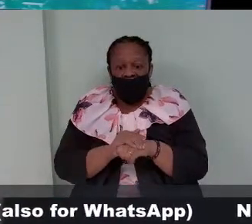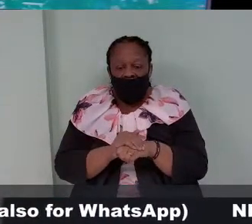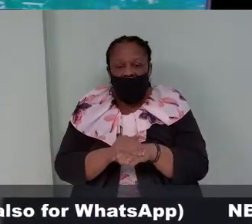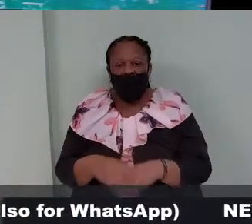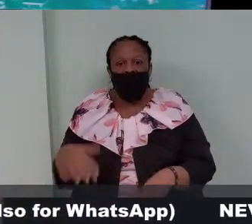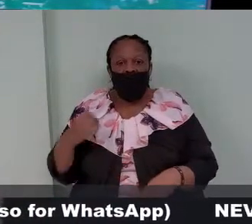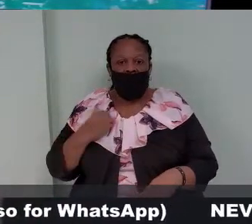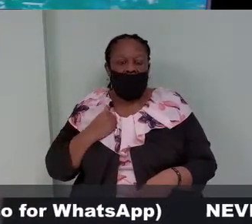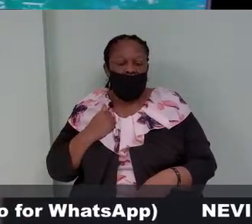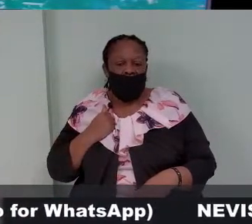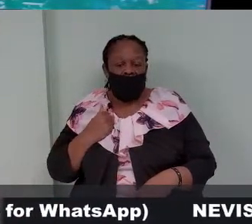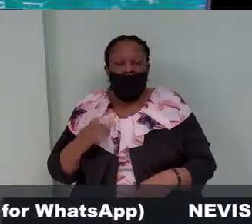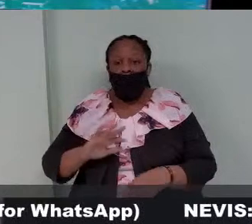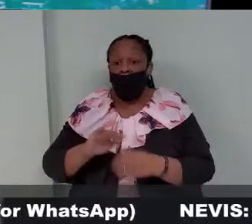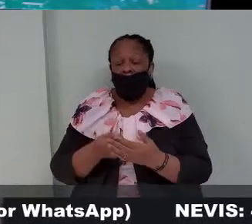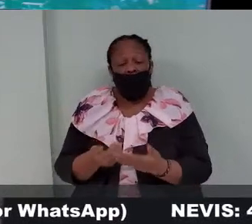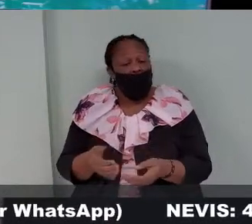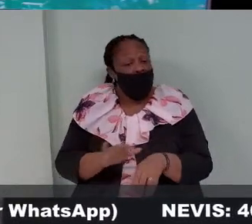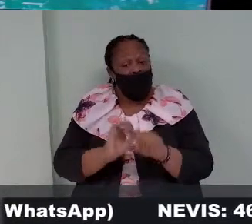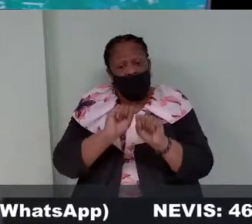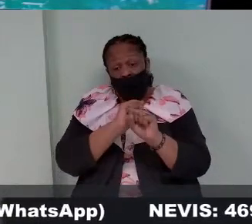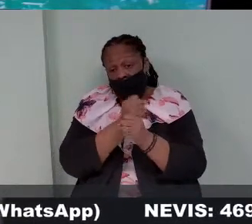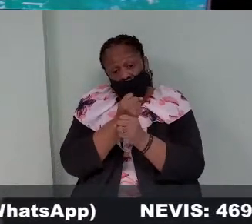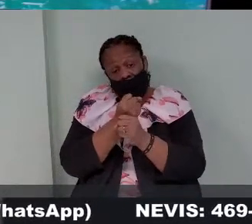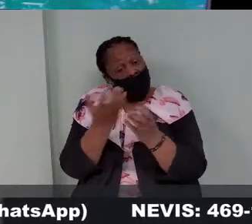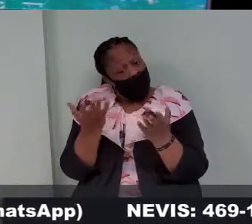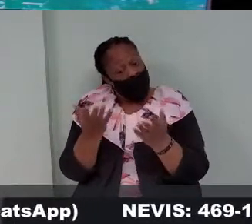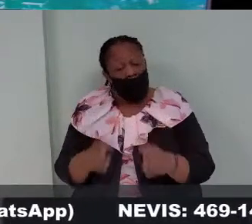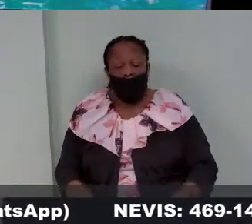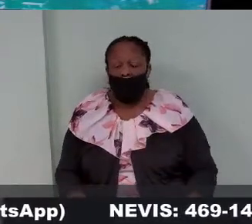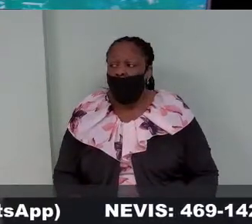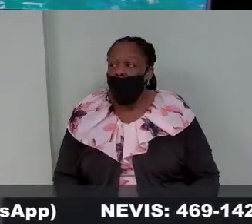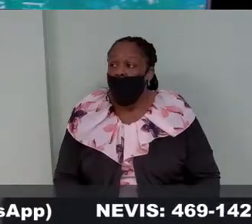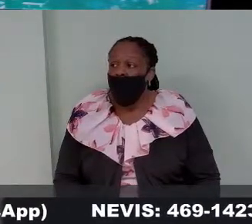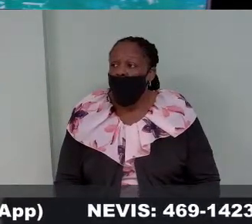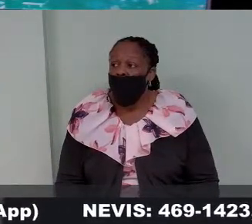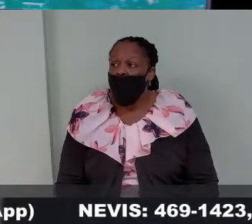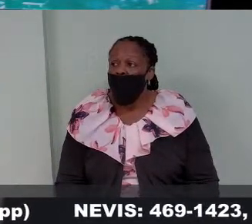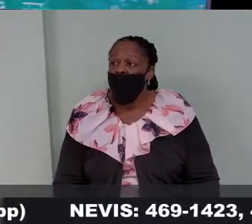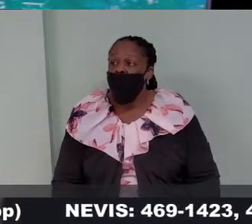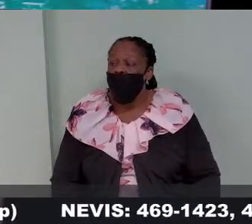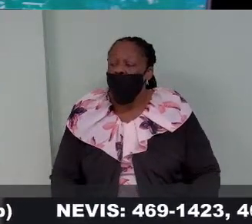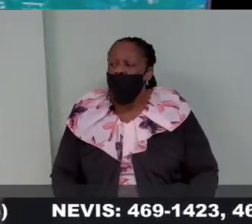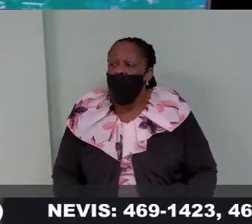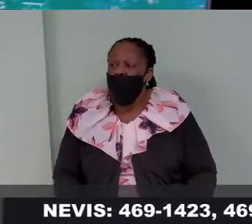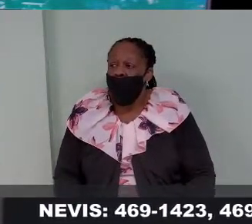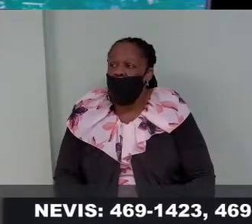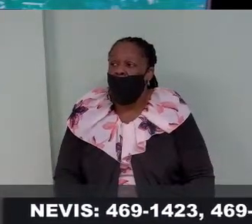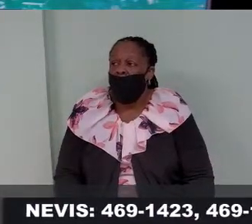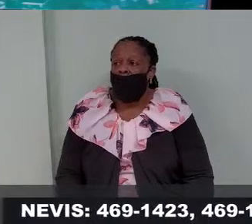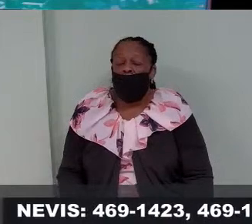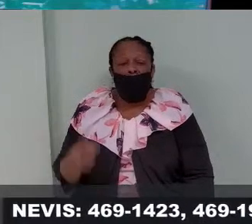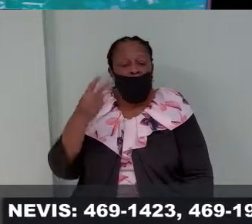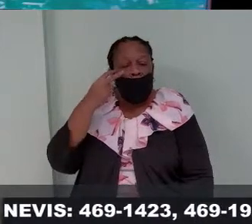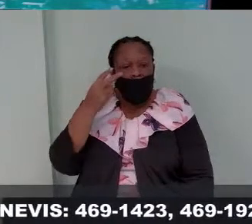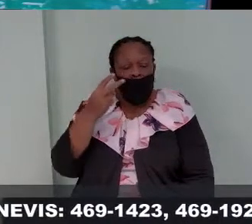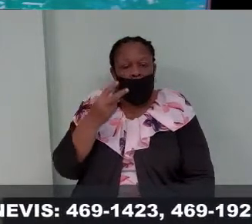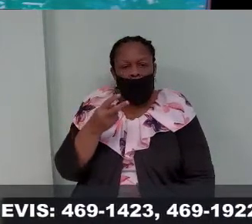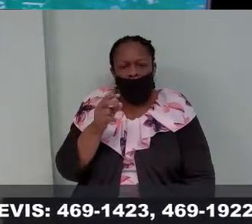that industry. I think that is what you will be seeing more of in the near future, as opposed to the